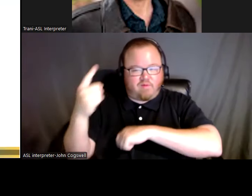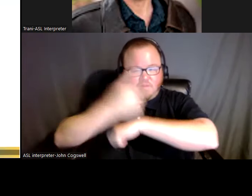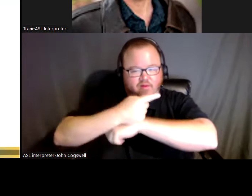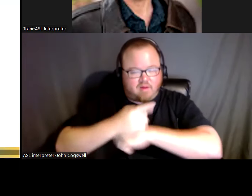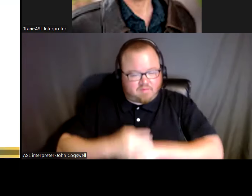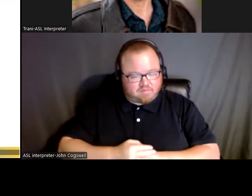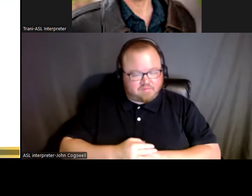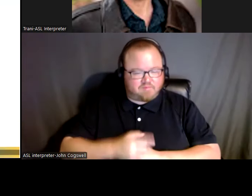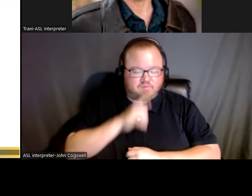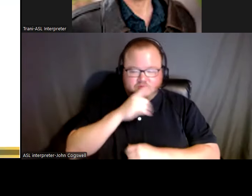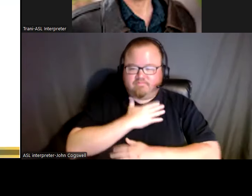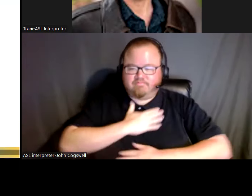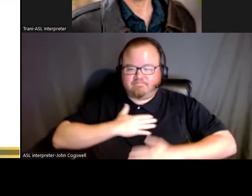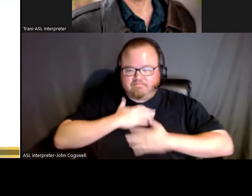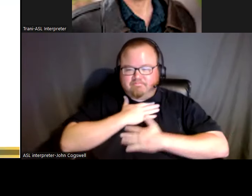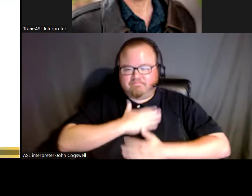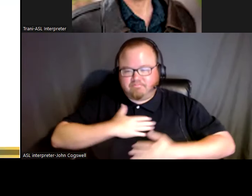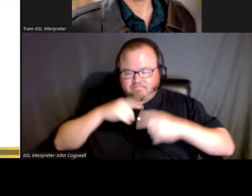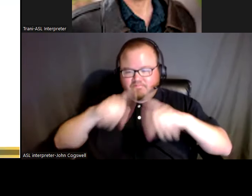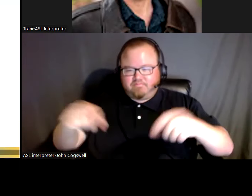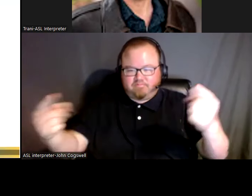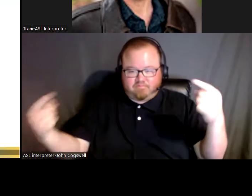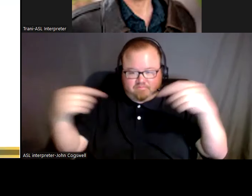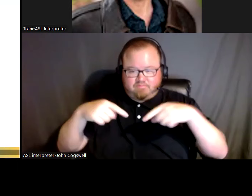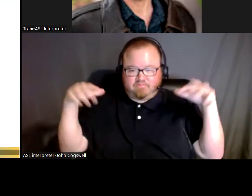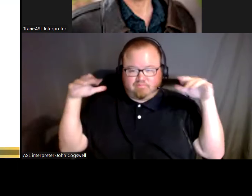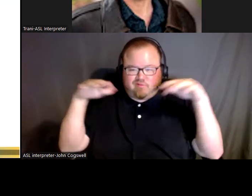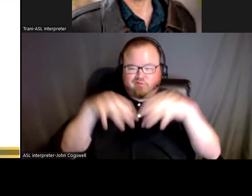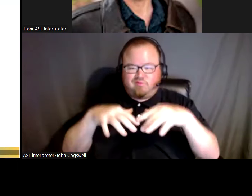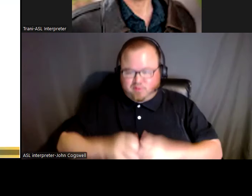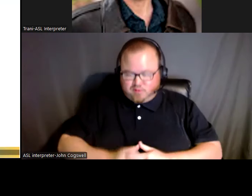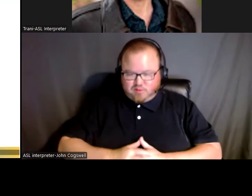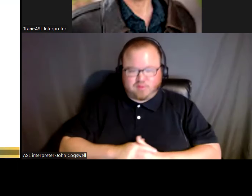and we really appreciate having you with us.